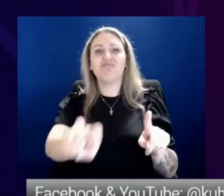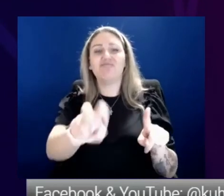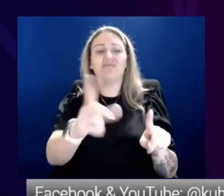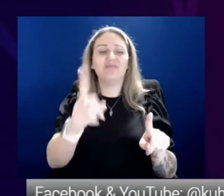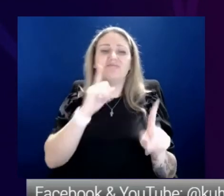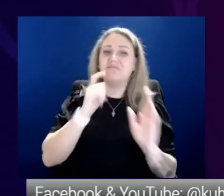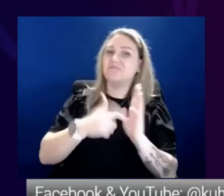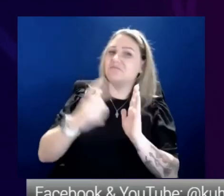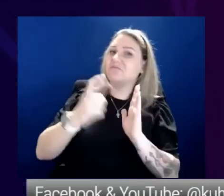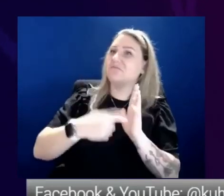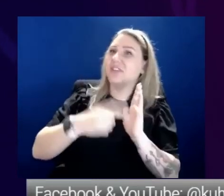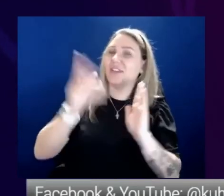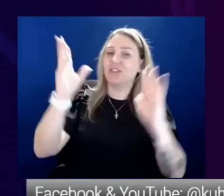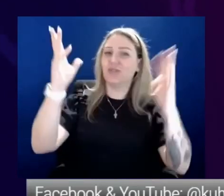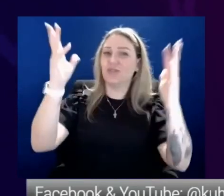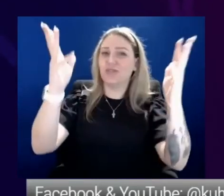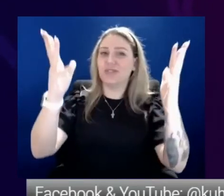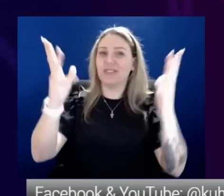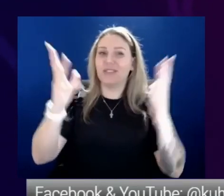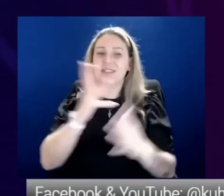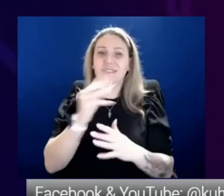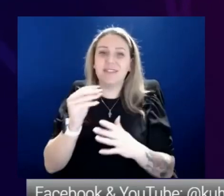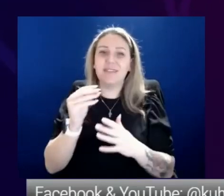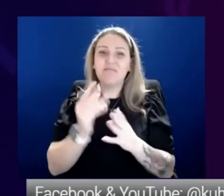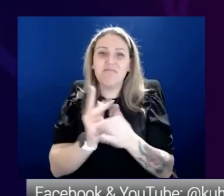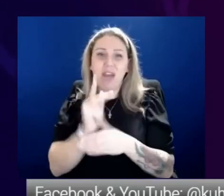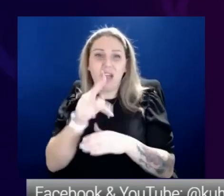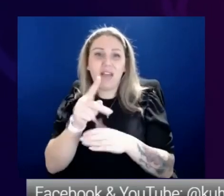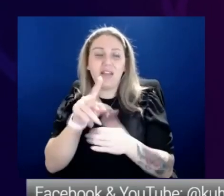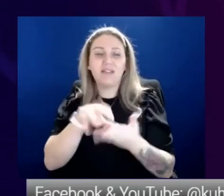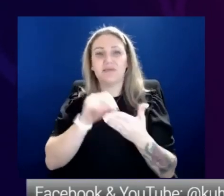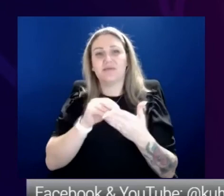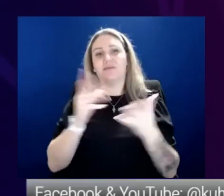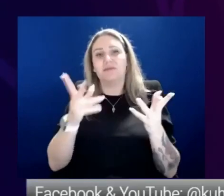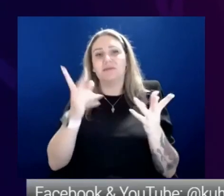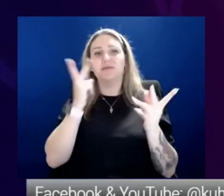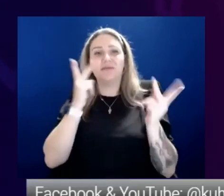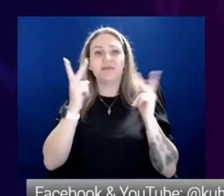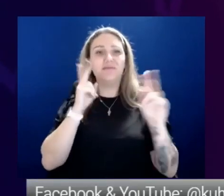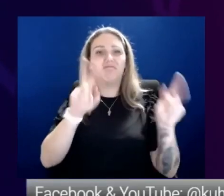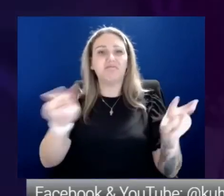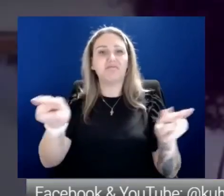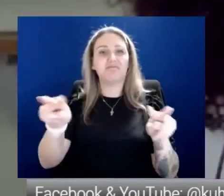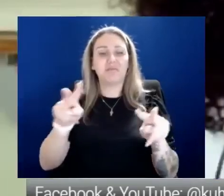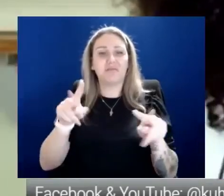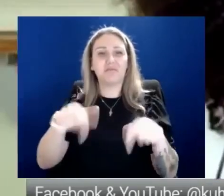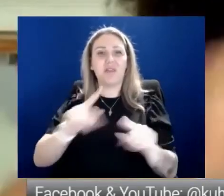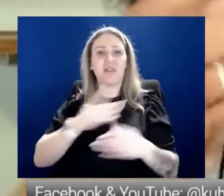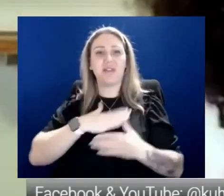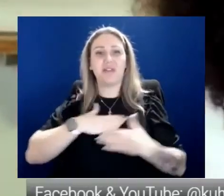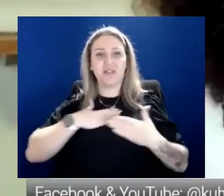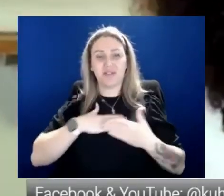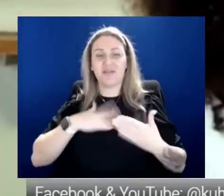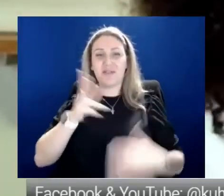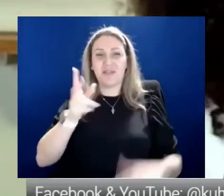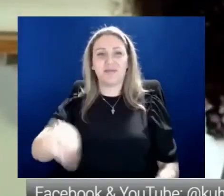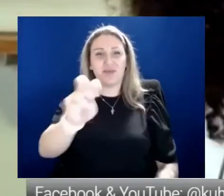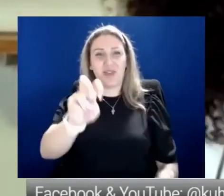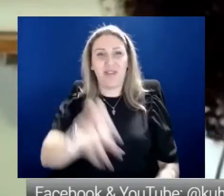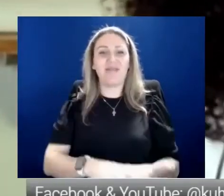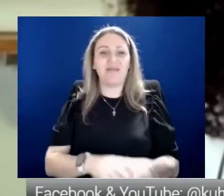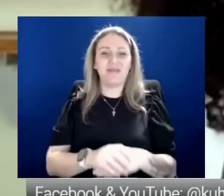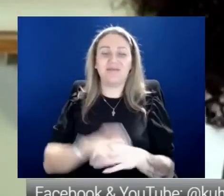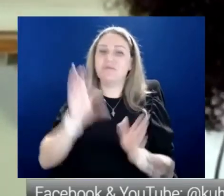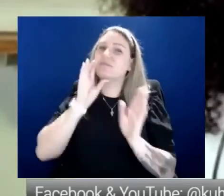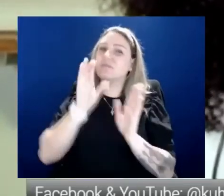and vegetation so that you can learn about what you're seeing as you're enjoying the trail. So we love, I think that picture we were out on